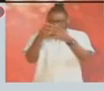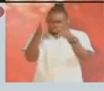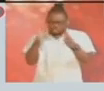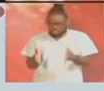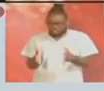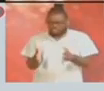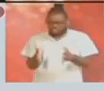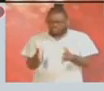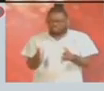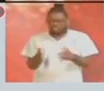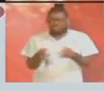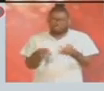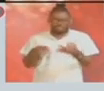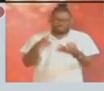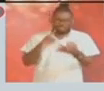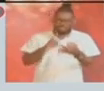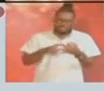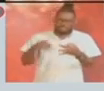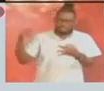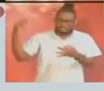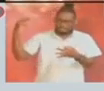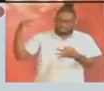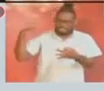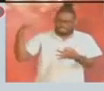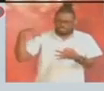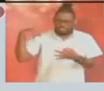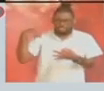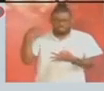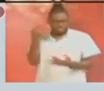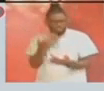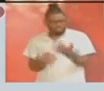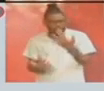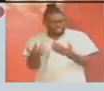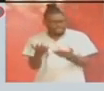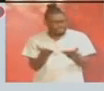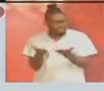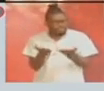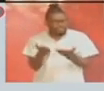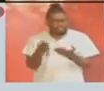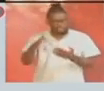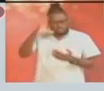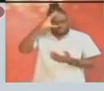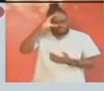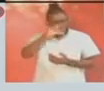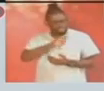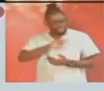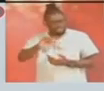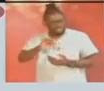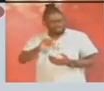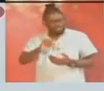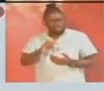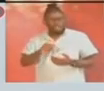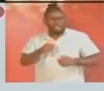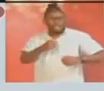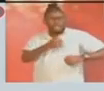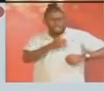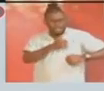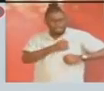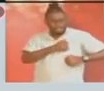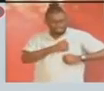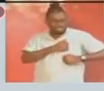immigration, frontline fire, etc., frontline Coast Guard, frontline Defense Force.